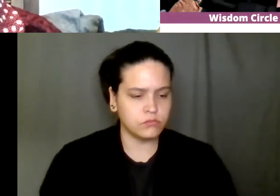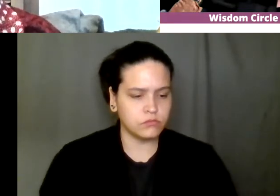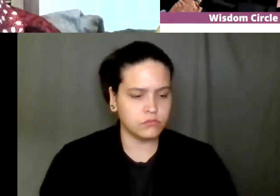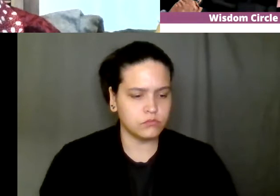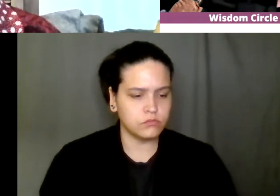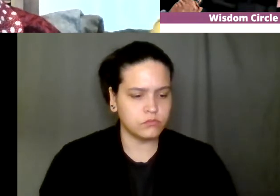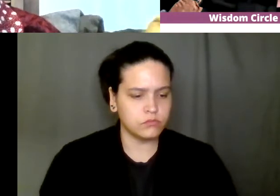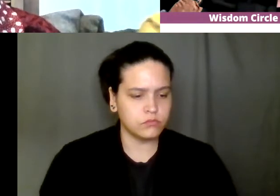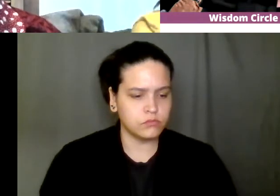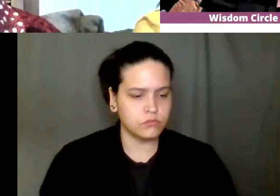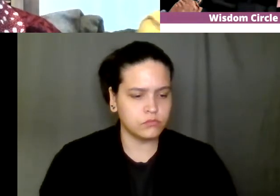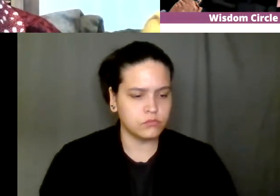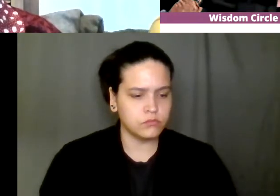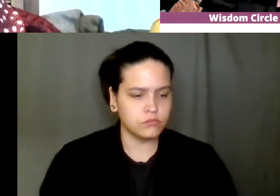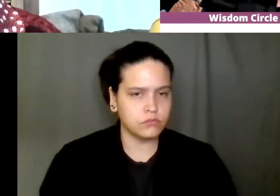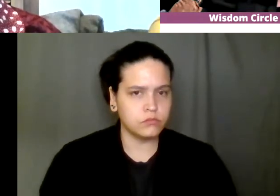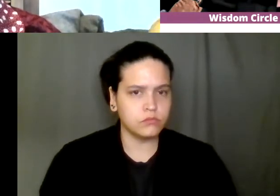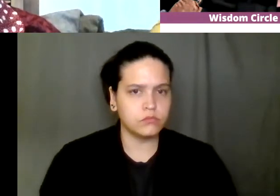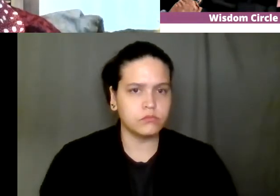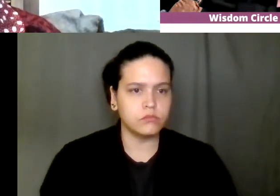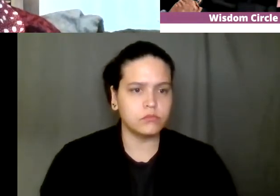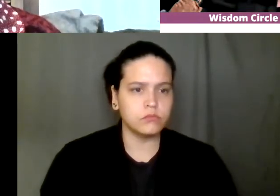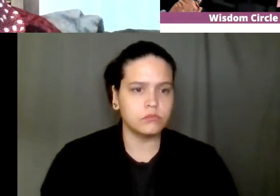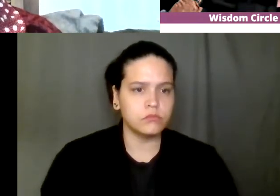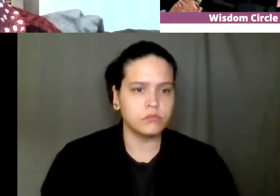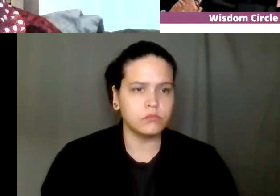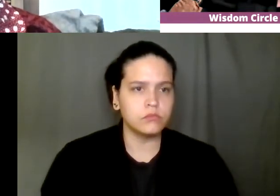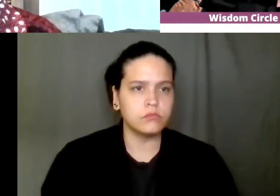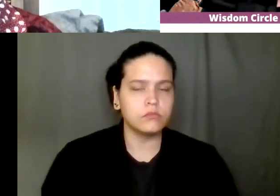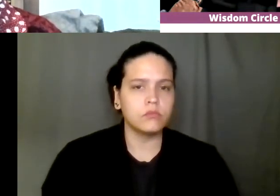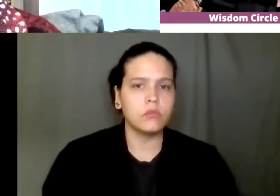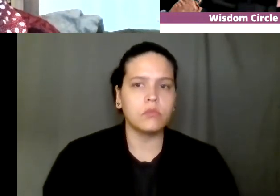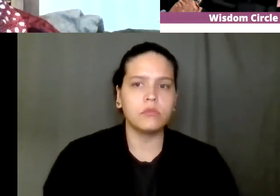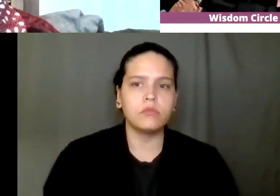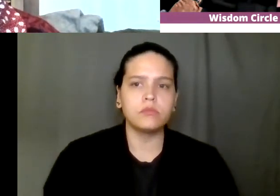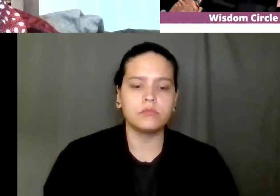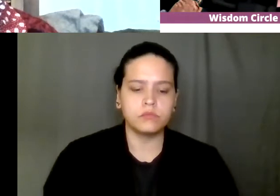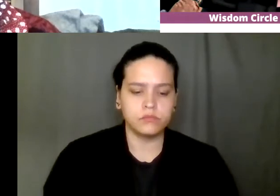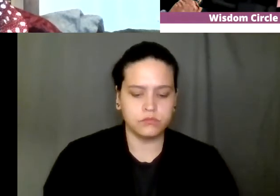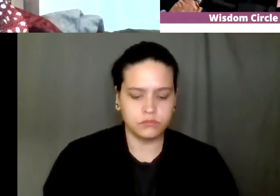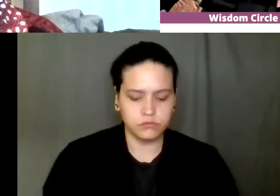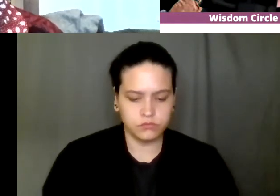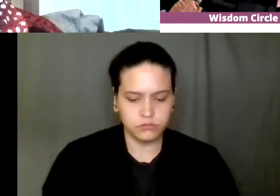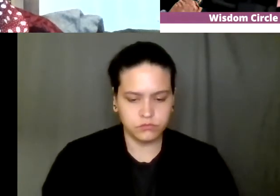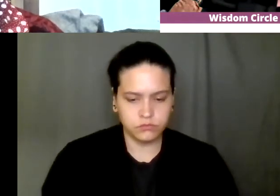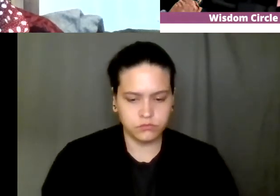be not a deal cheater. She been in a don't his bells and a cabin hand